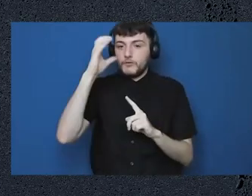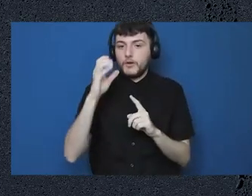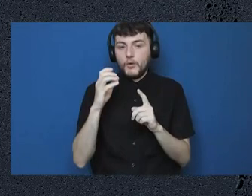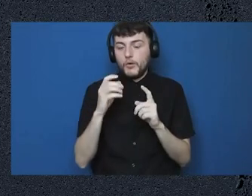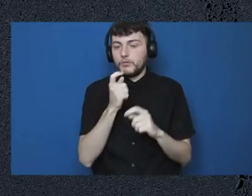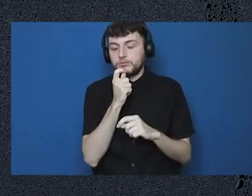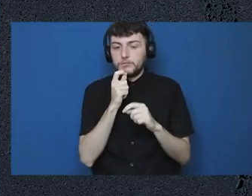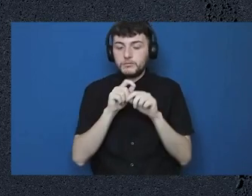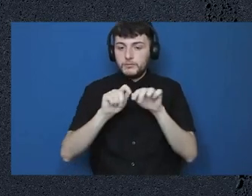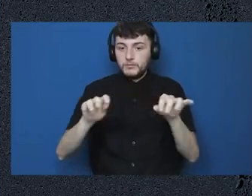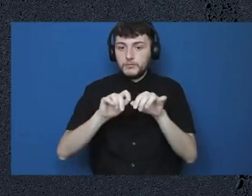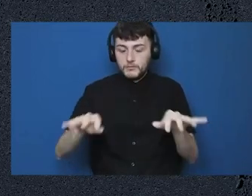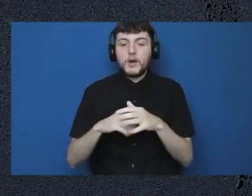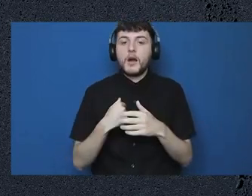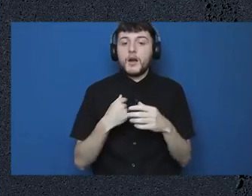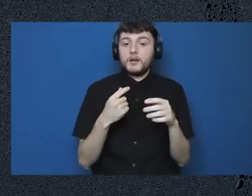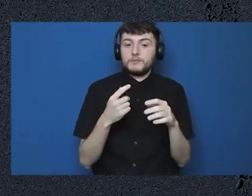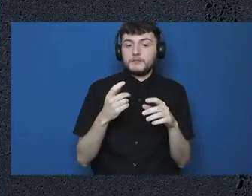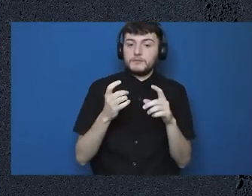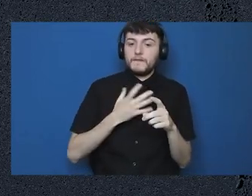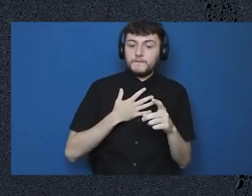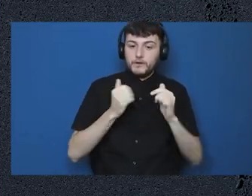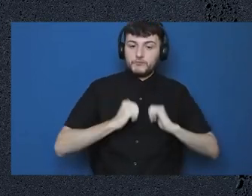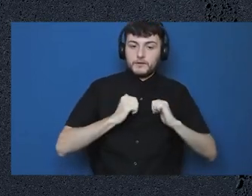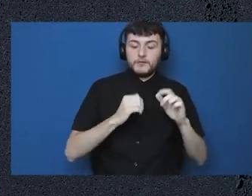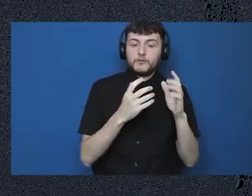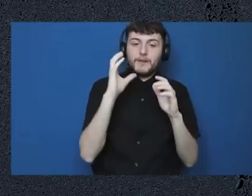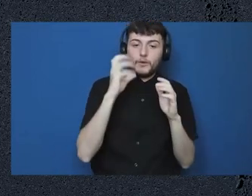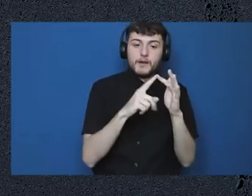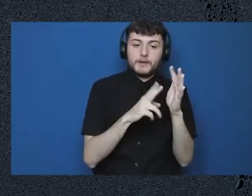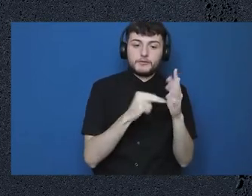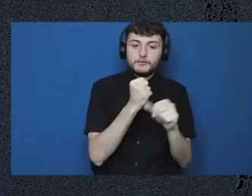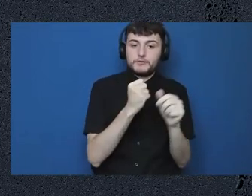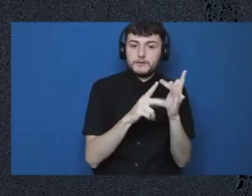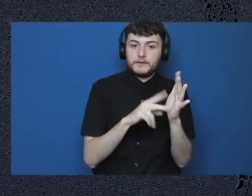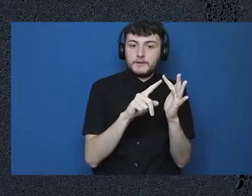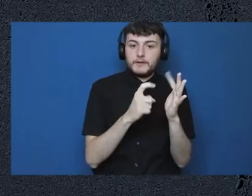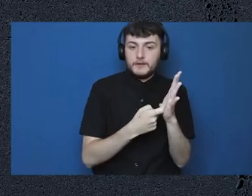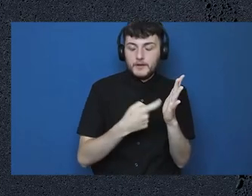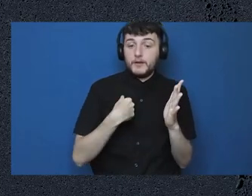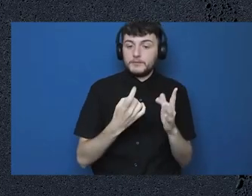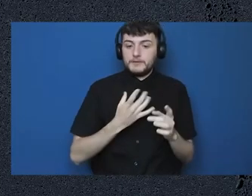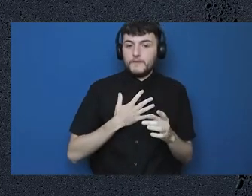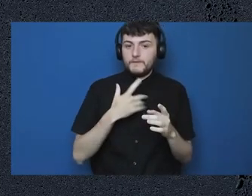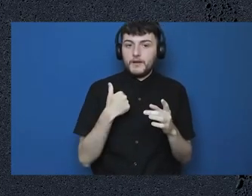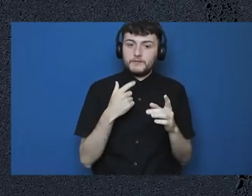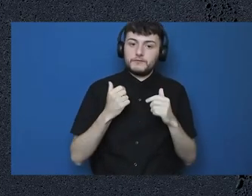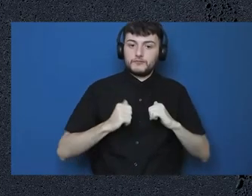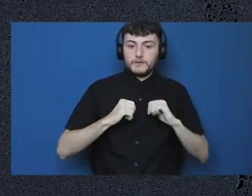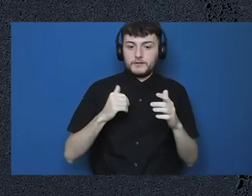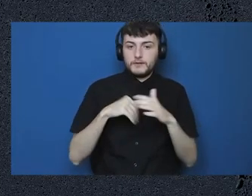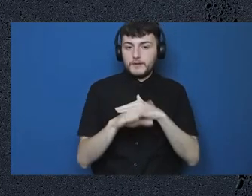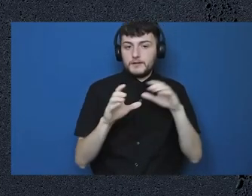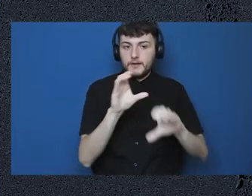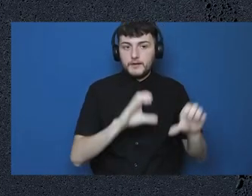I guess I'm one example of all the pathways that life can take when you train in science. I am especially excited that we have